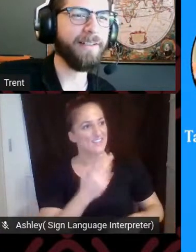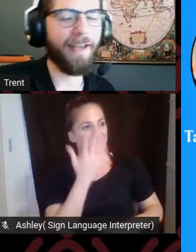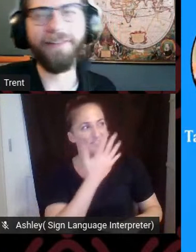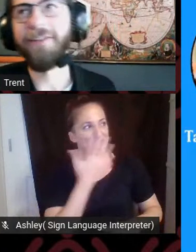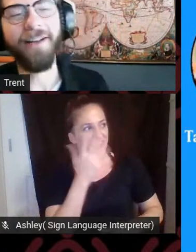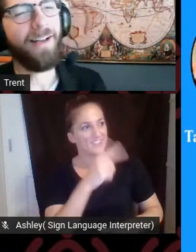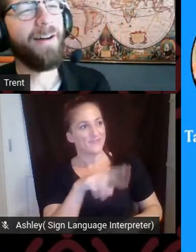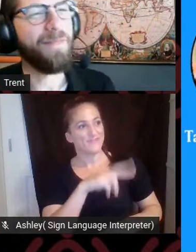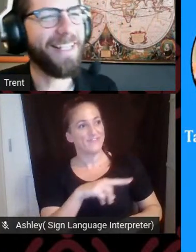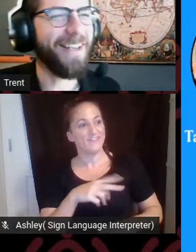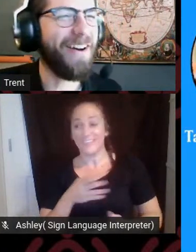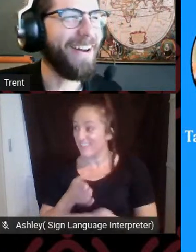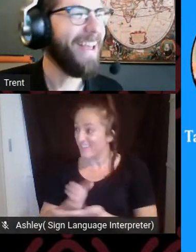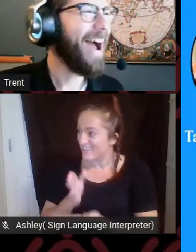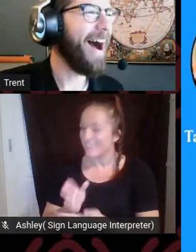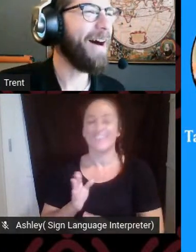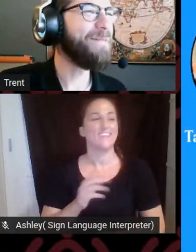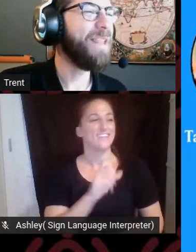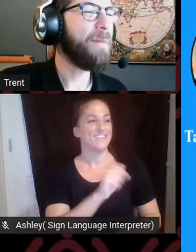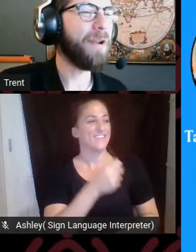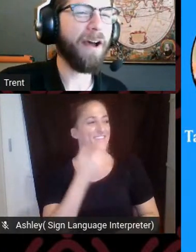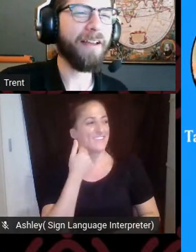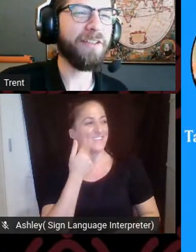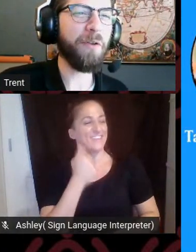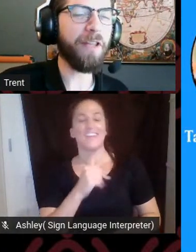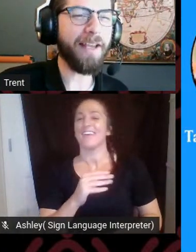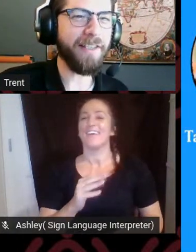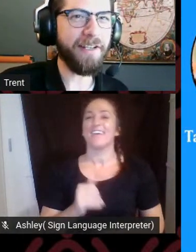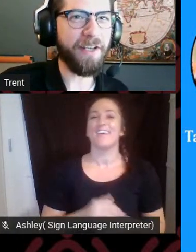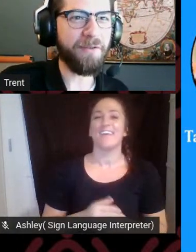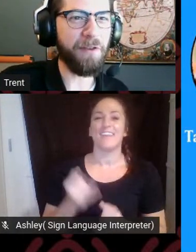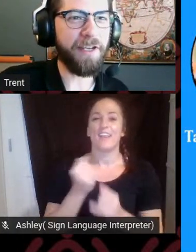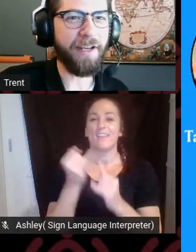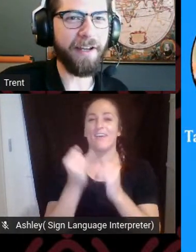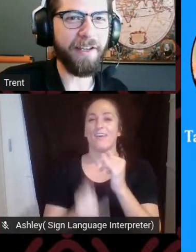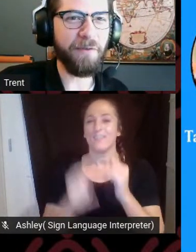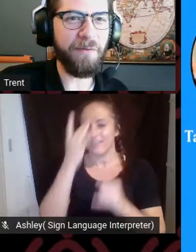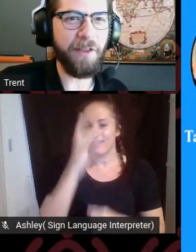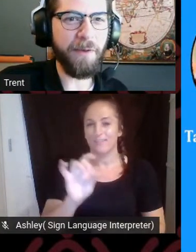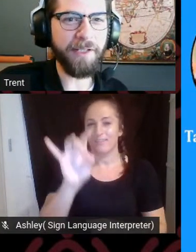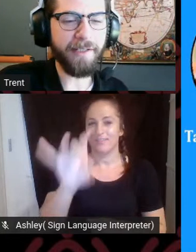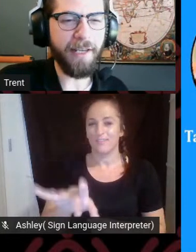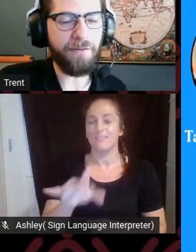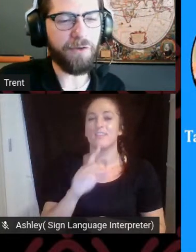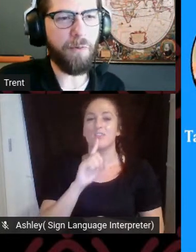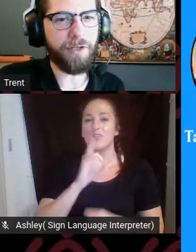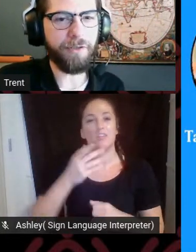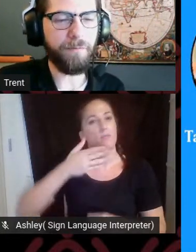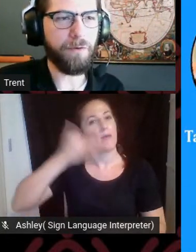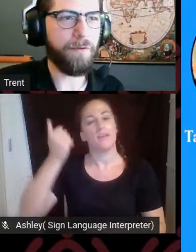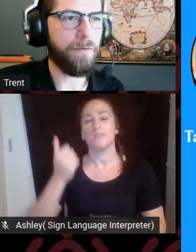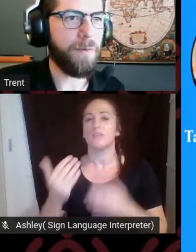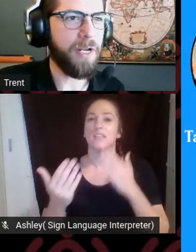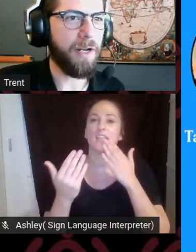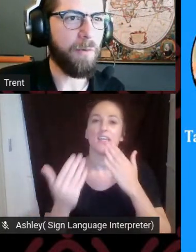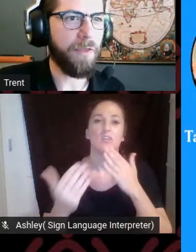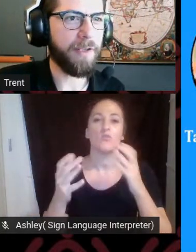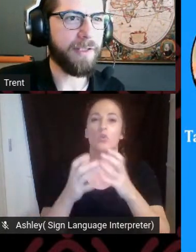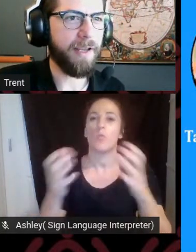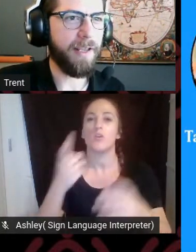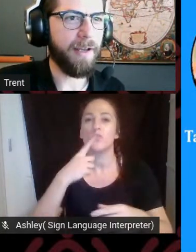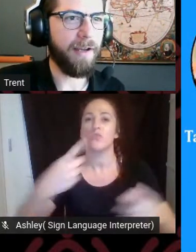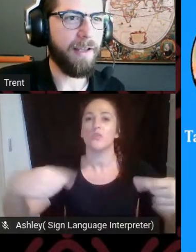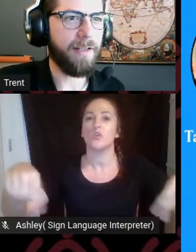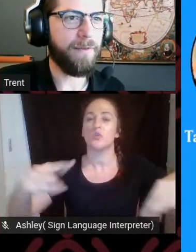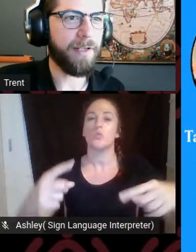Right. Yeah. No. Right. So the last thing is really it's really one of the best things. Thank you so much for being here with